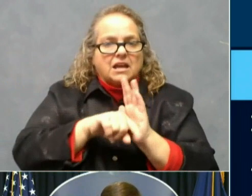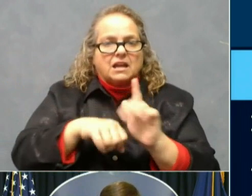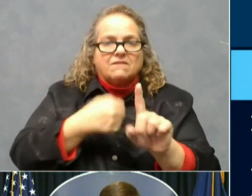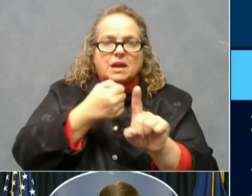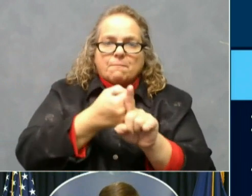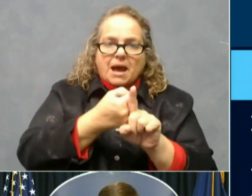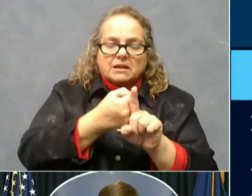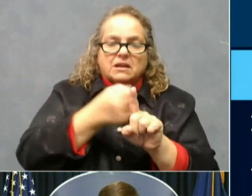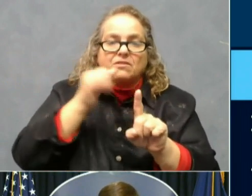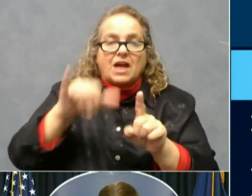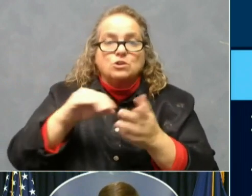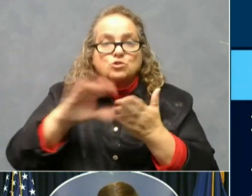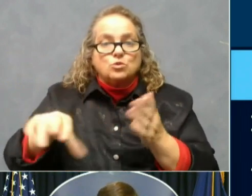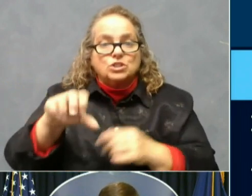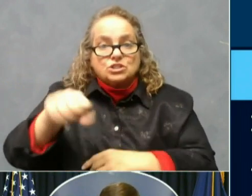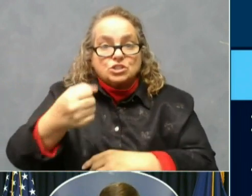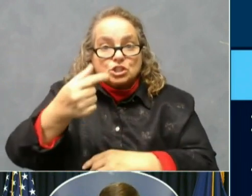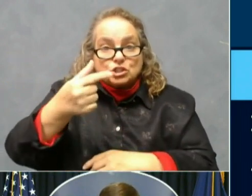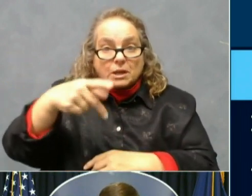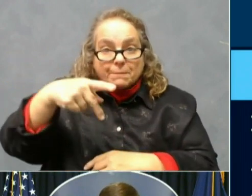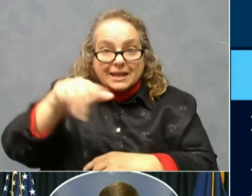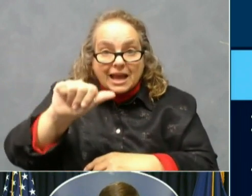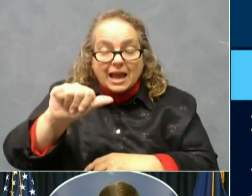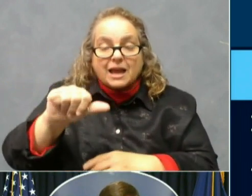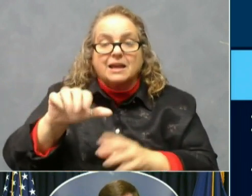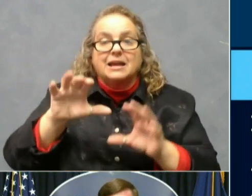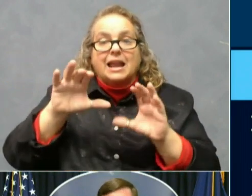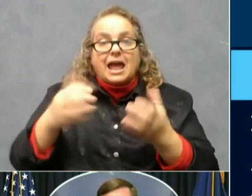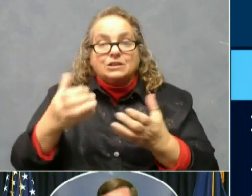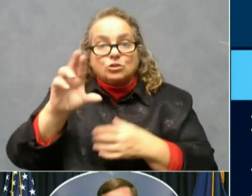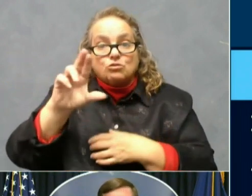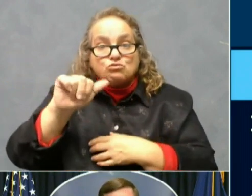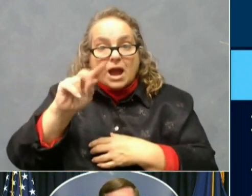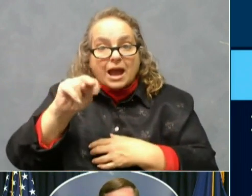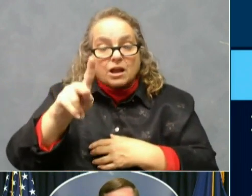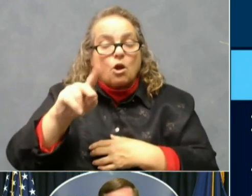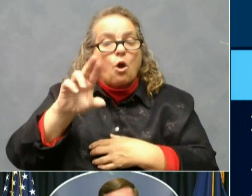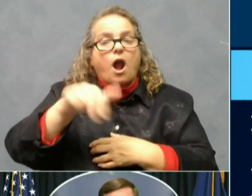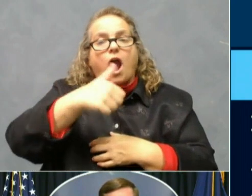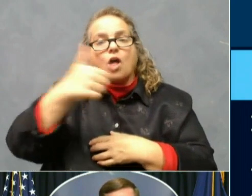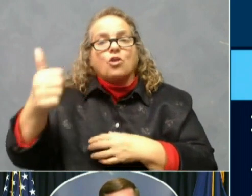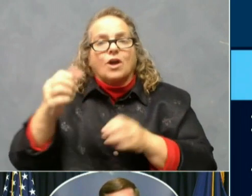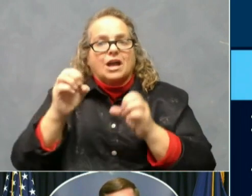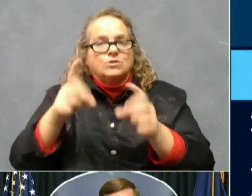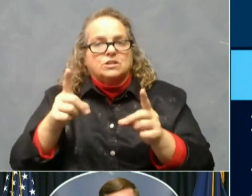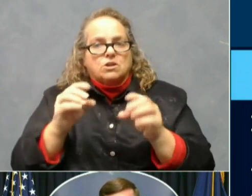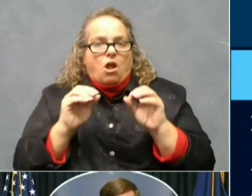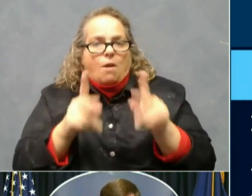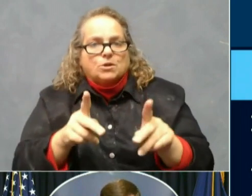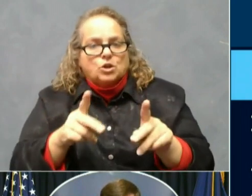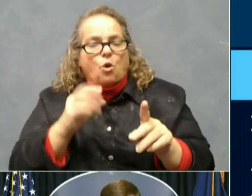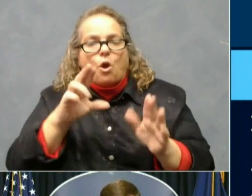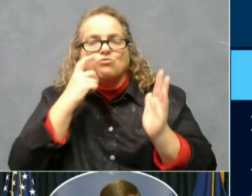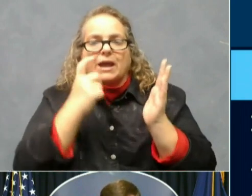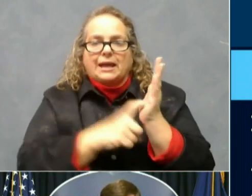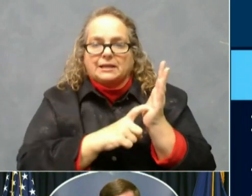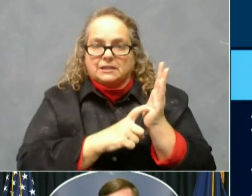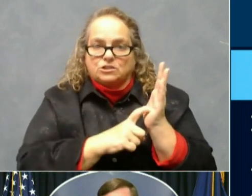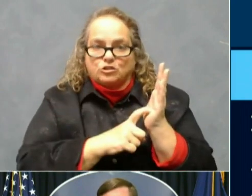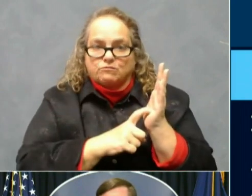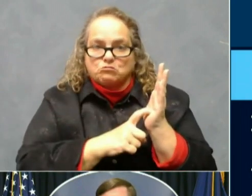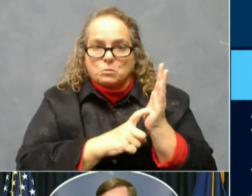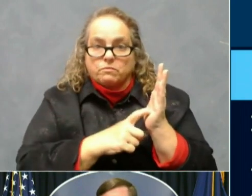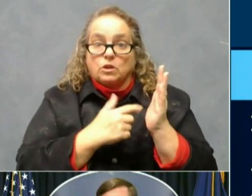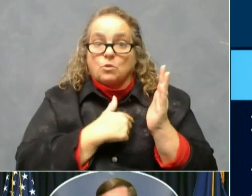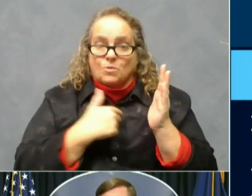GPA, class rank, or other educational opportunity or recognition. We have had at least